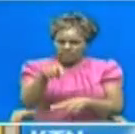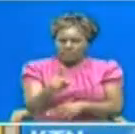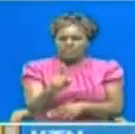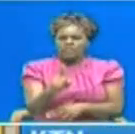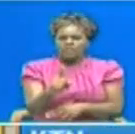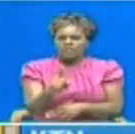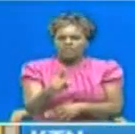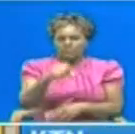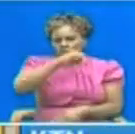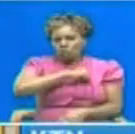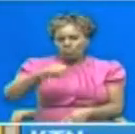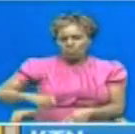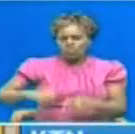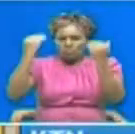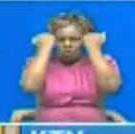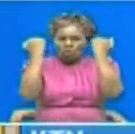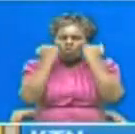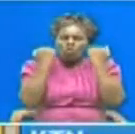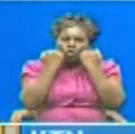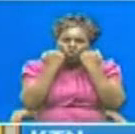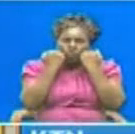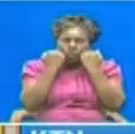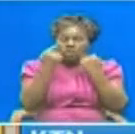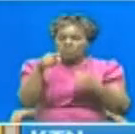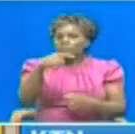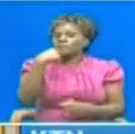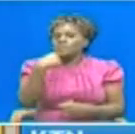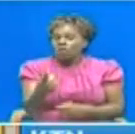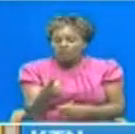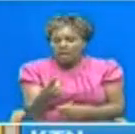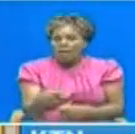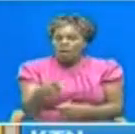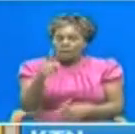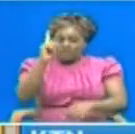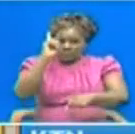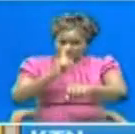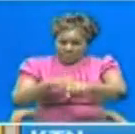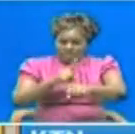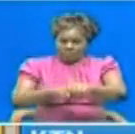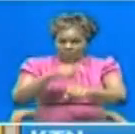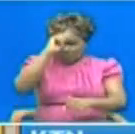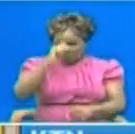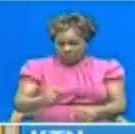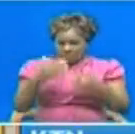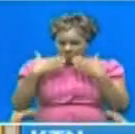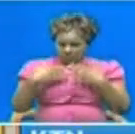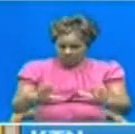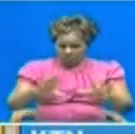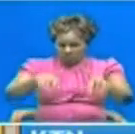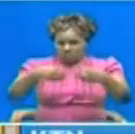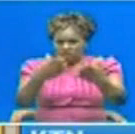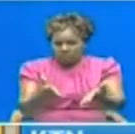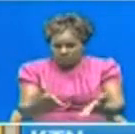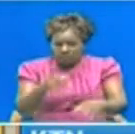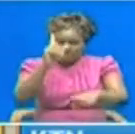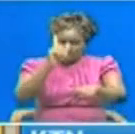the Supreme Court judgment would have anticipated, that once the judgment has been given, you